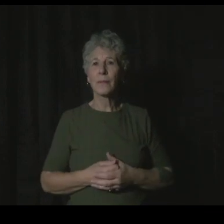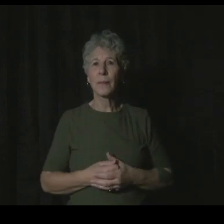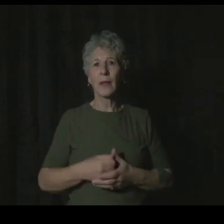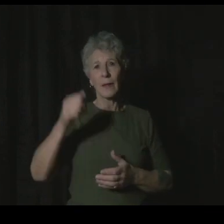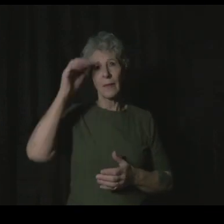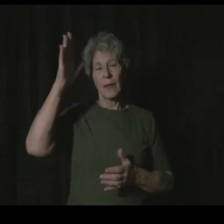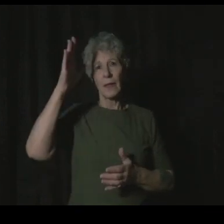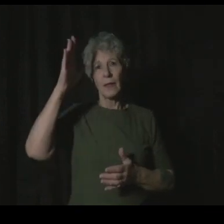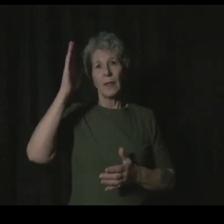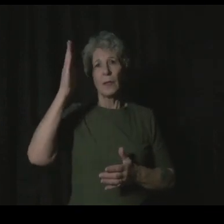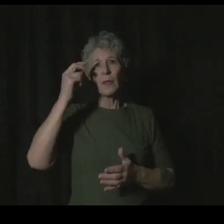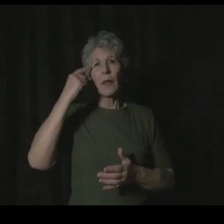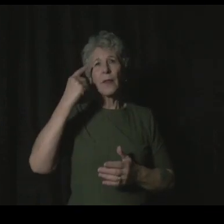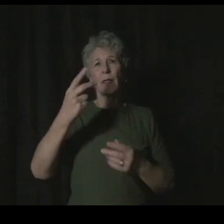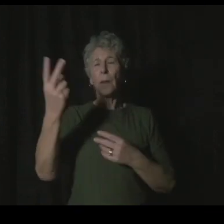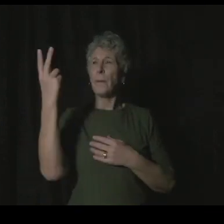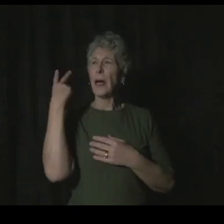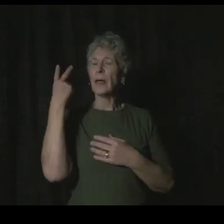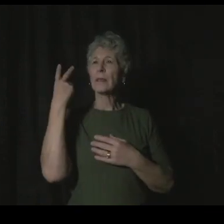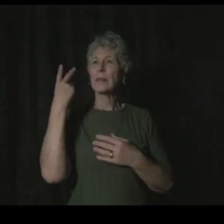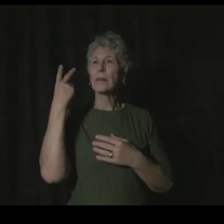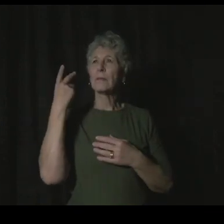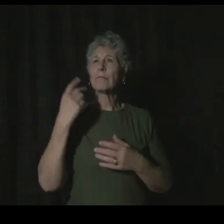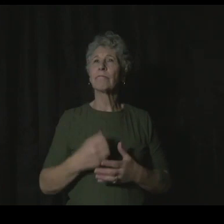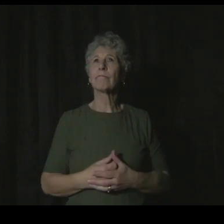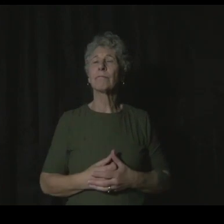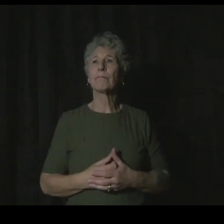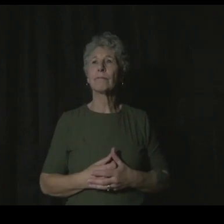Father, we're going to reflect now for a minute,